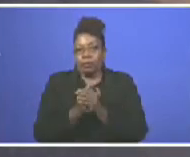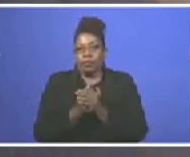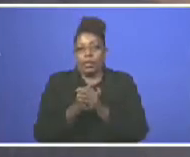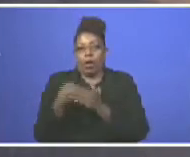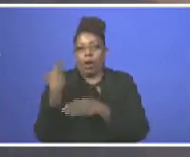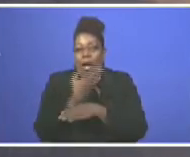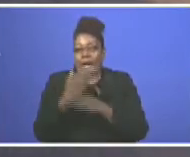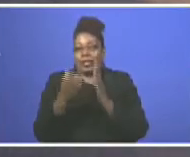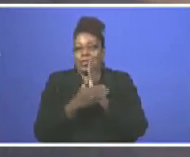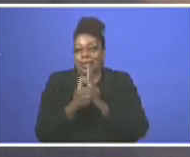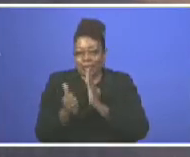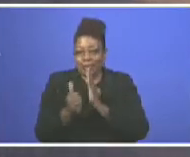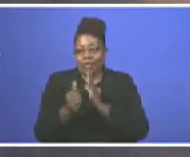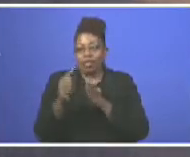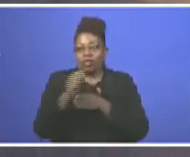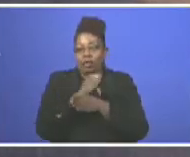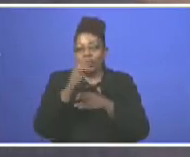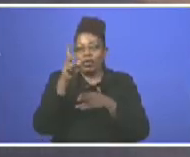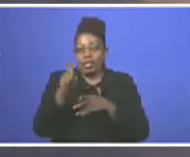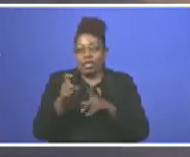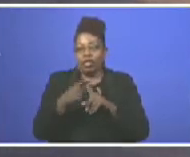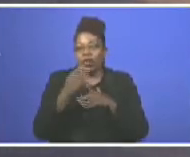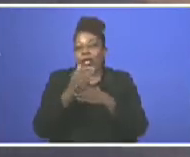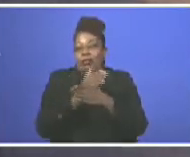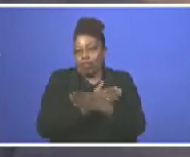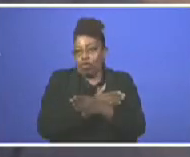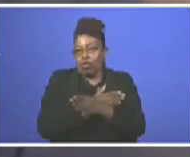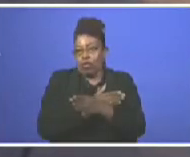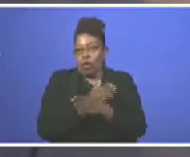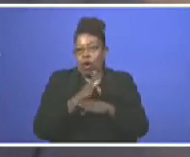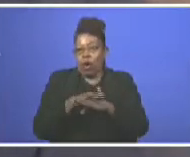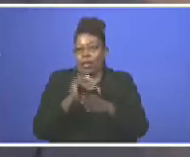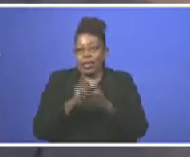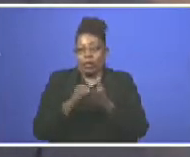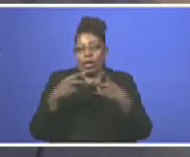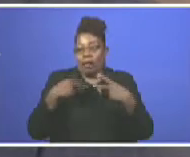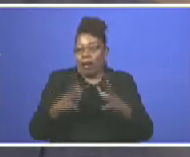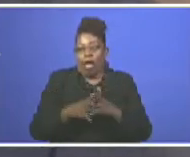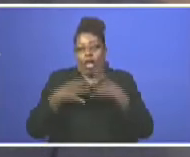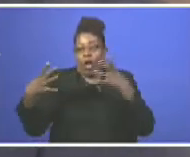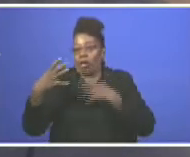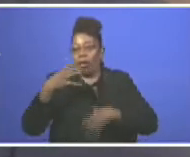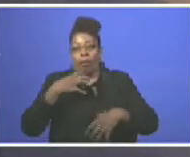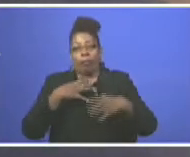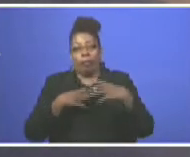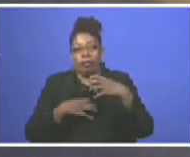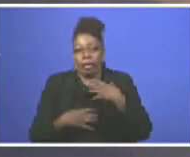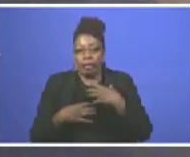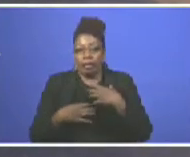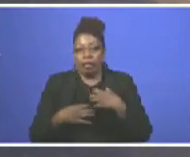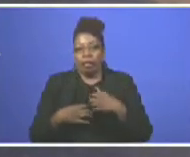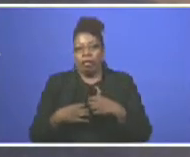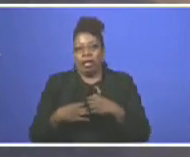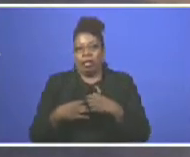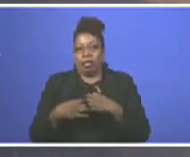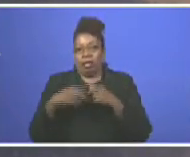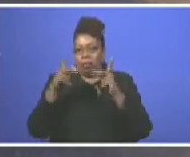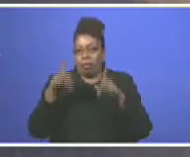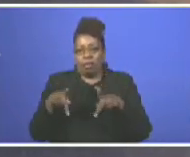skills training, we have to improve on that too, because we're receiving a lot of complaints that everybody with a